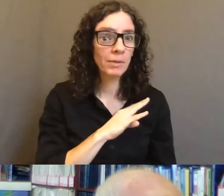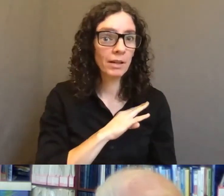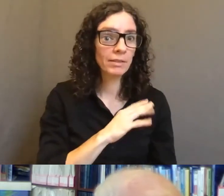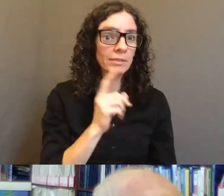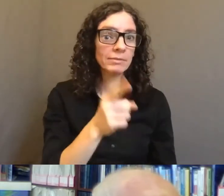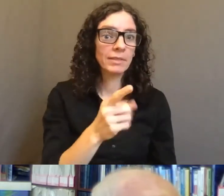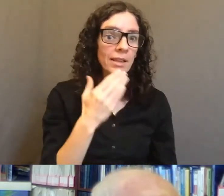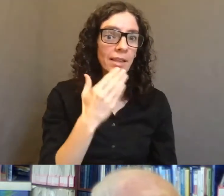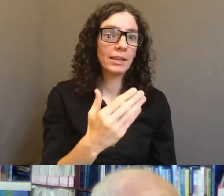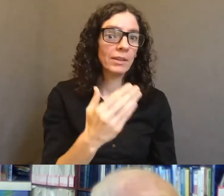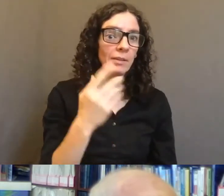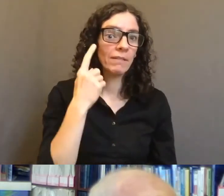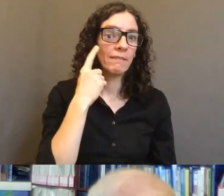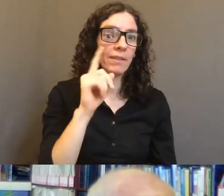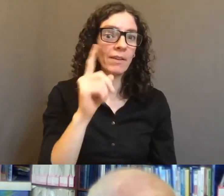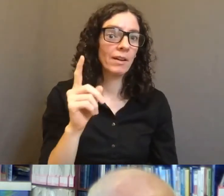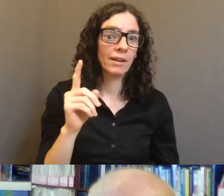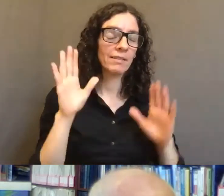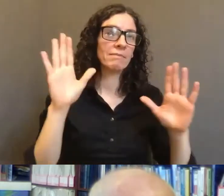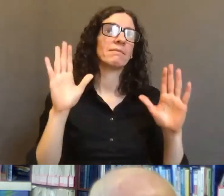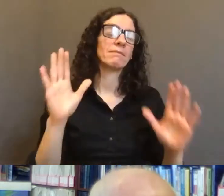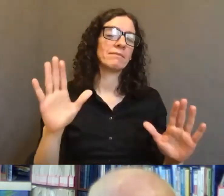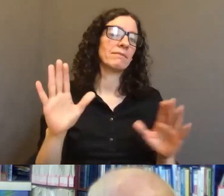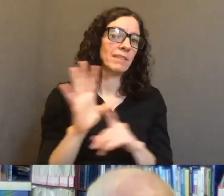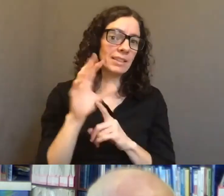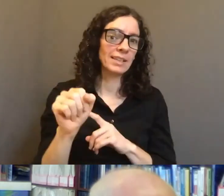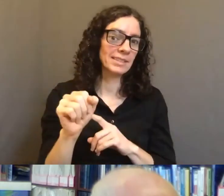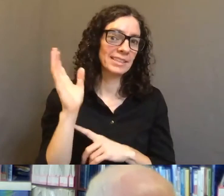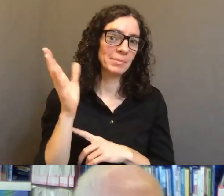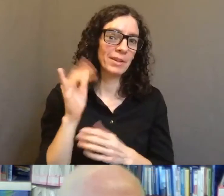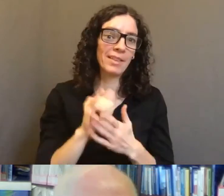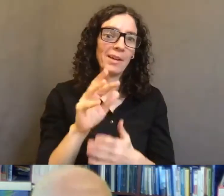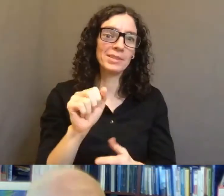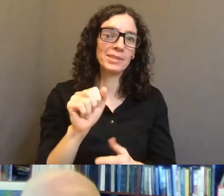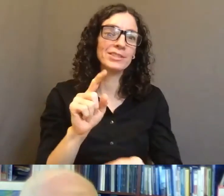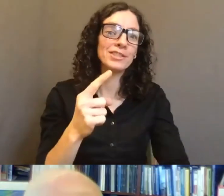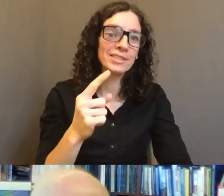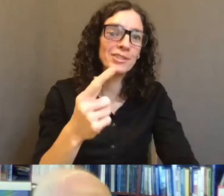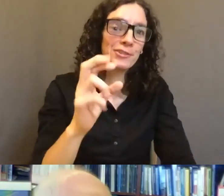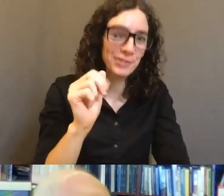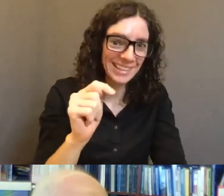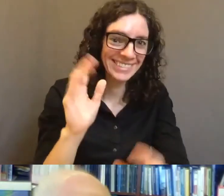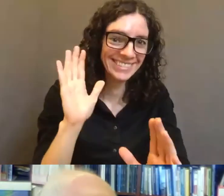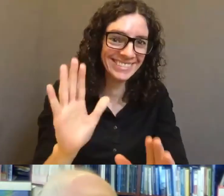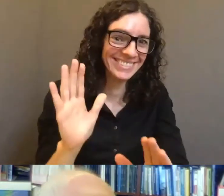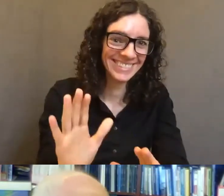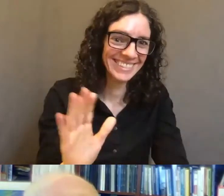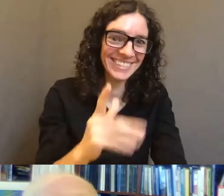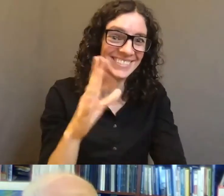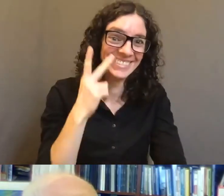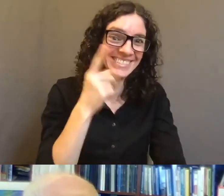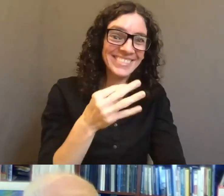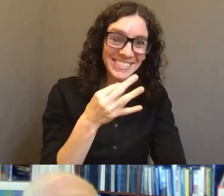for a fantastic seminar. That was just great. So we'll see you